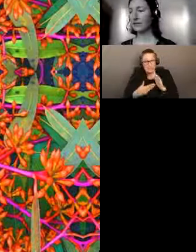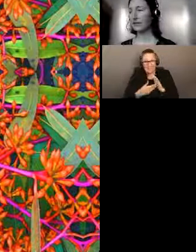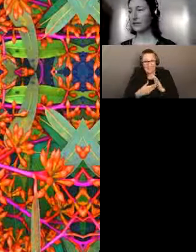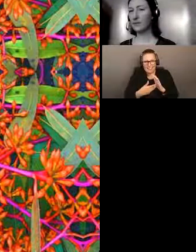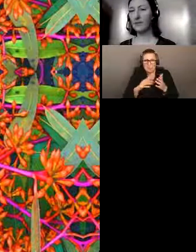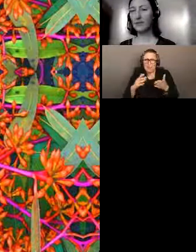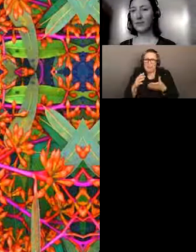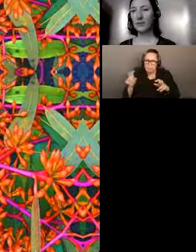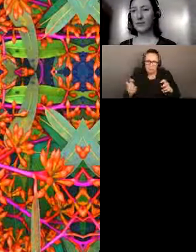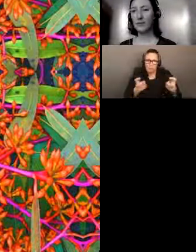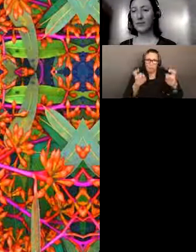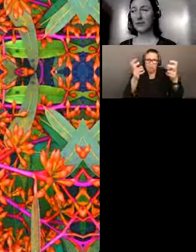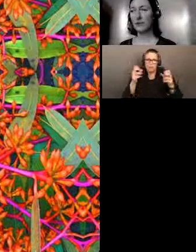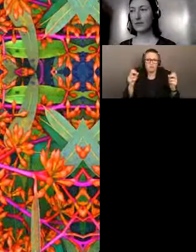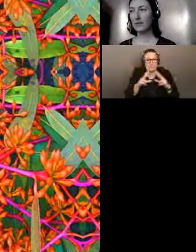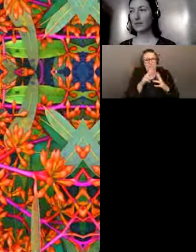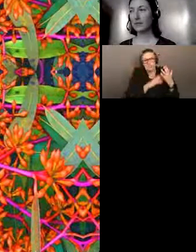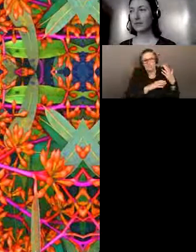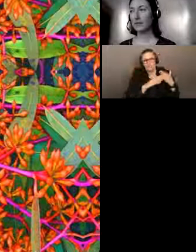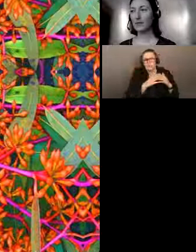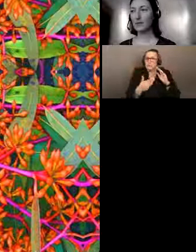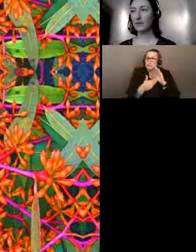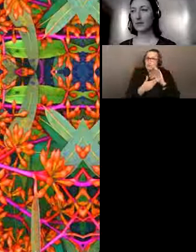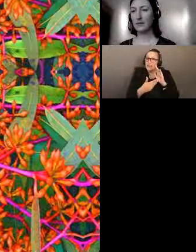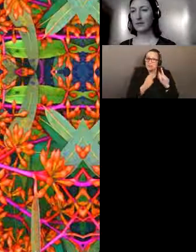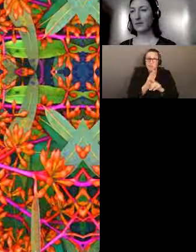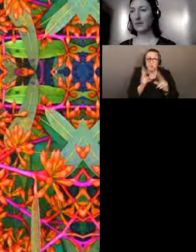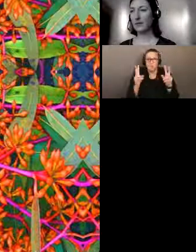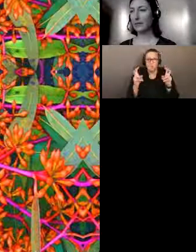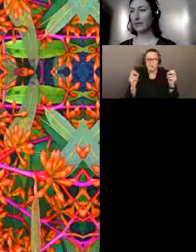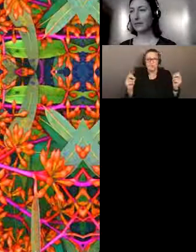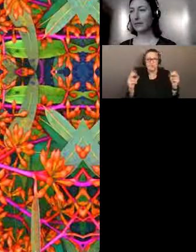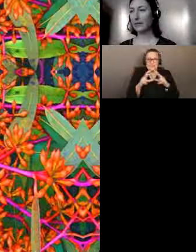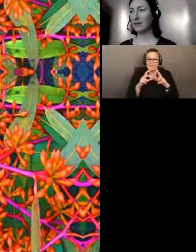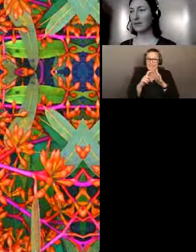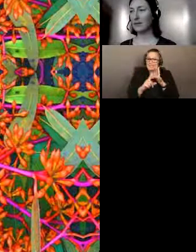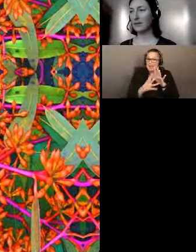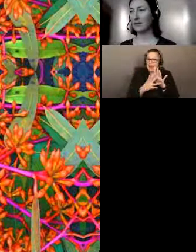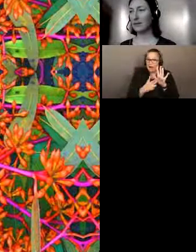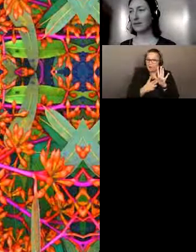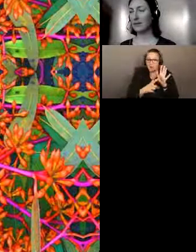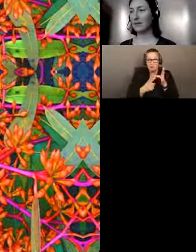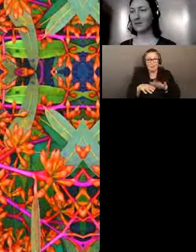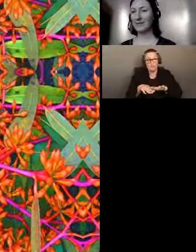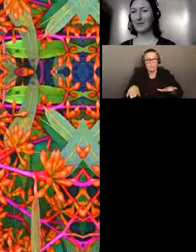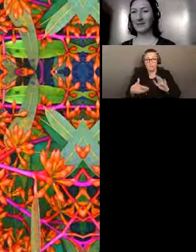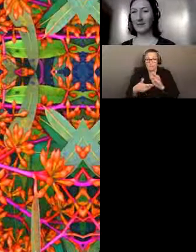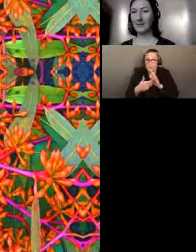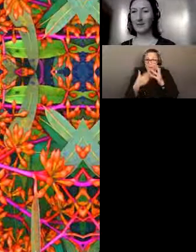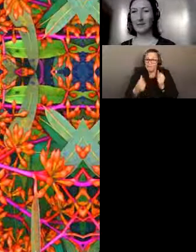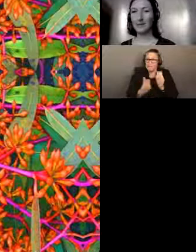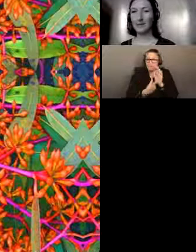history. Today's talk is Sydney Down to the Ground, and our presenter is Rebecca